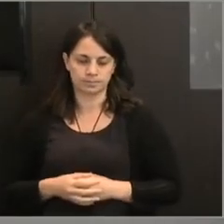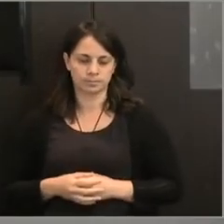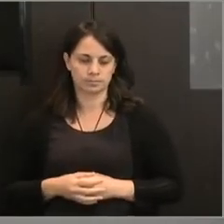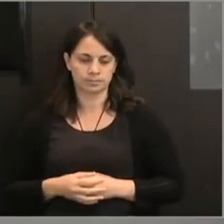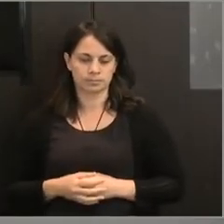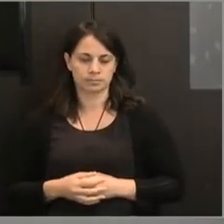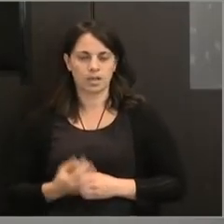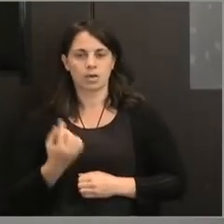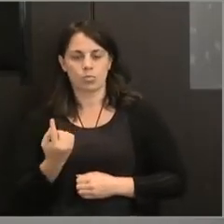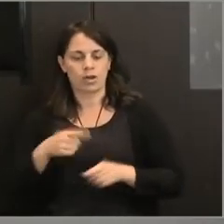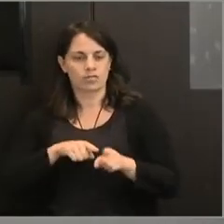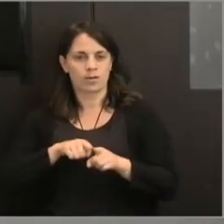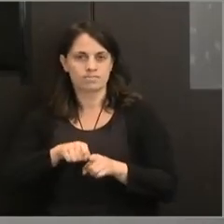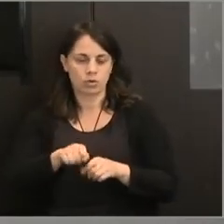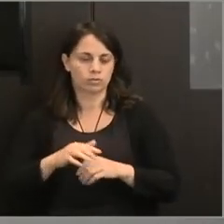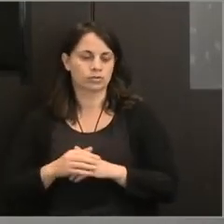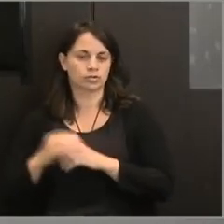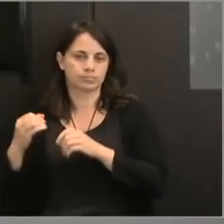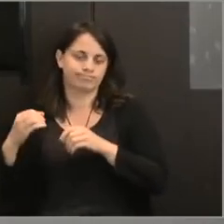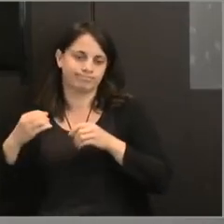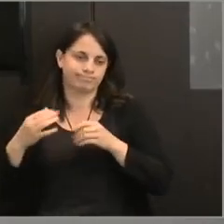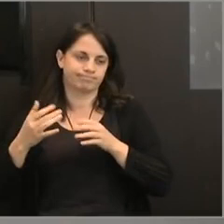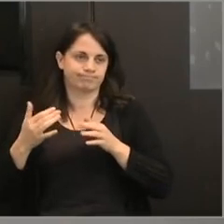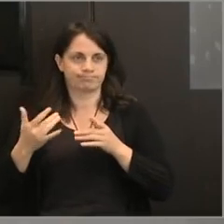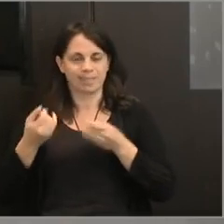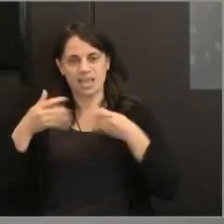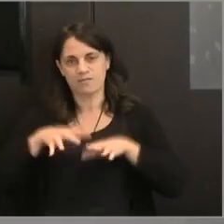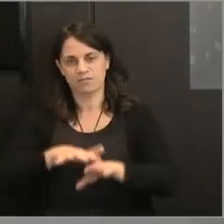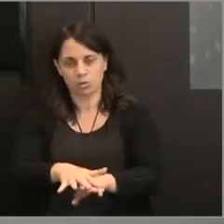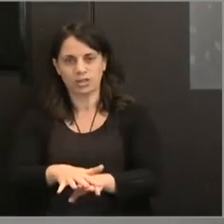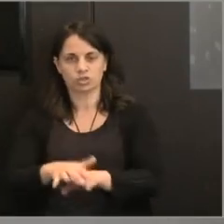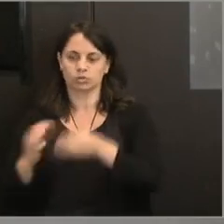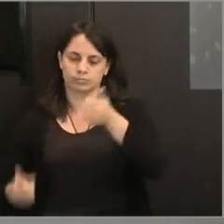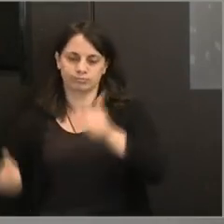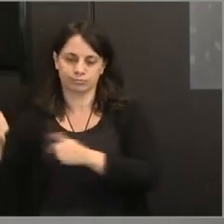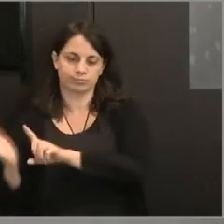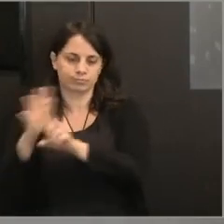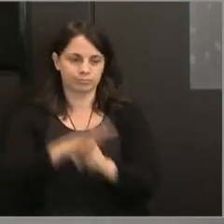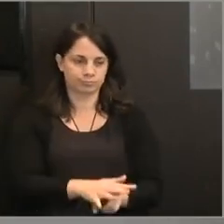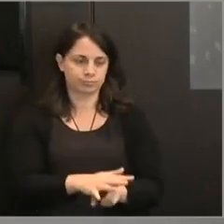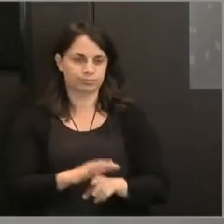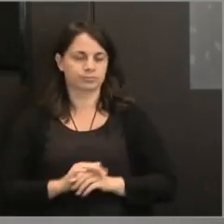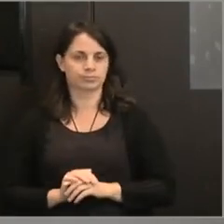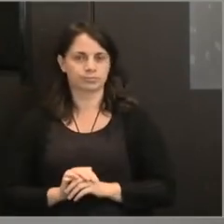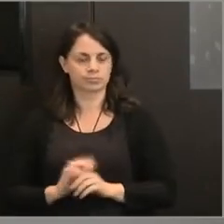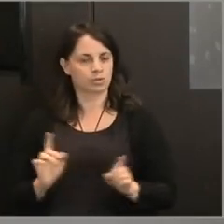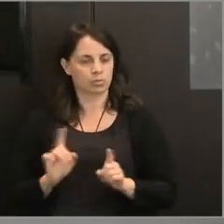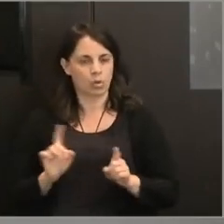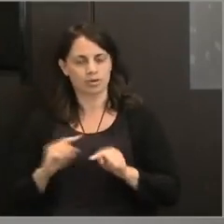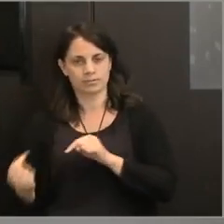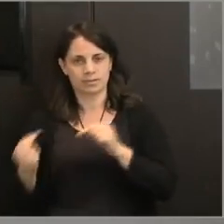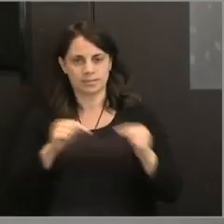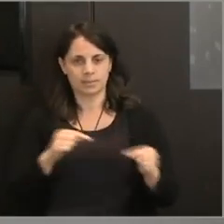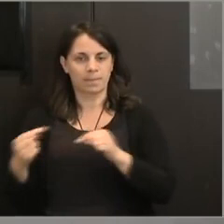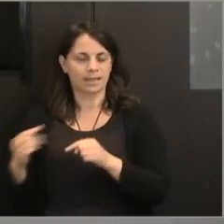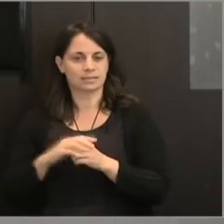One of the most influential colonising discourses derives from a series of canon law debates conveyed by the King